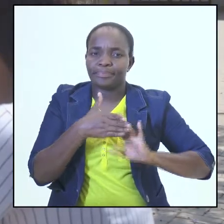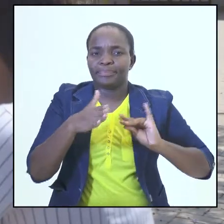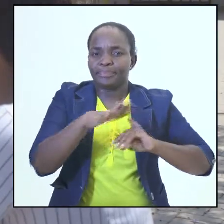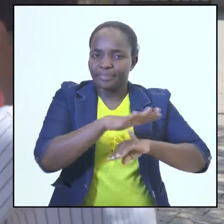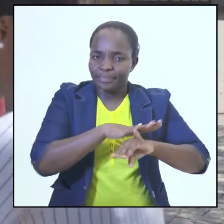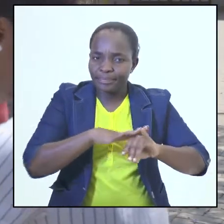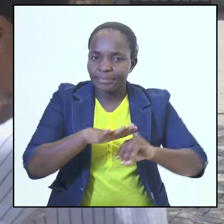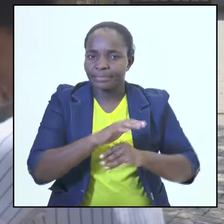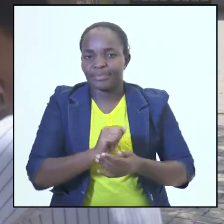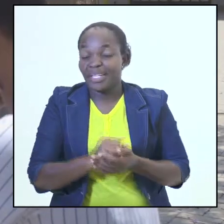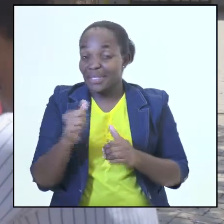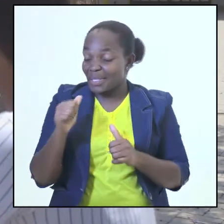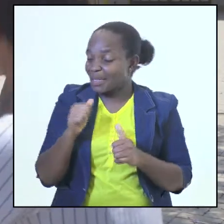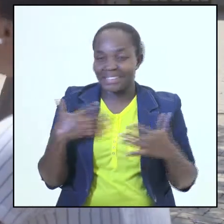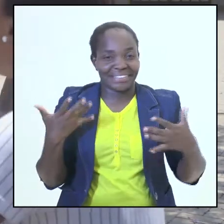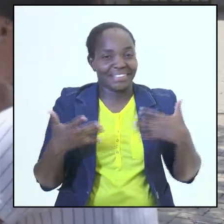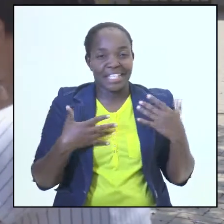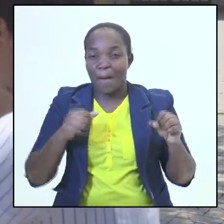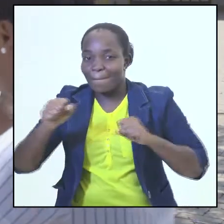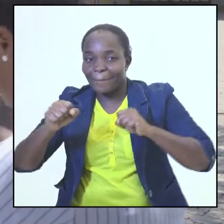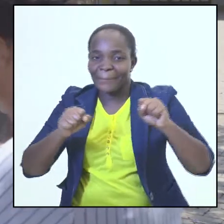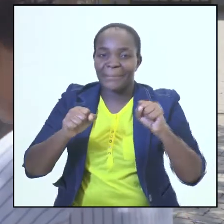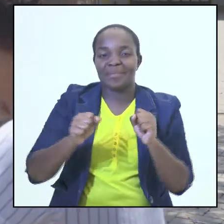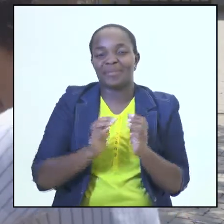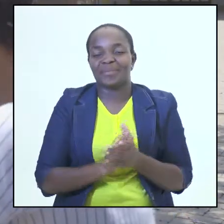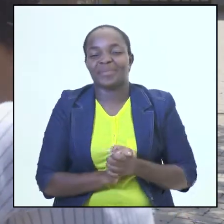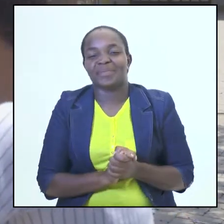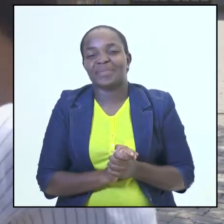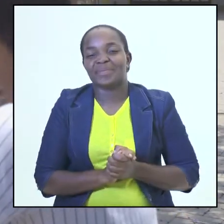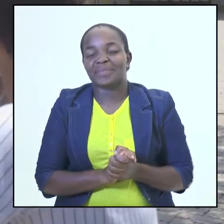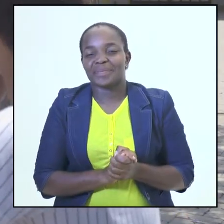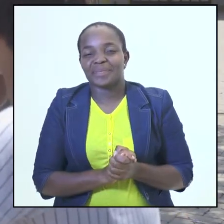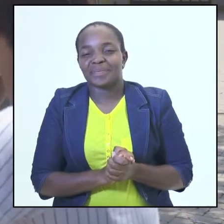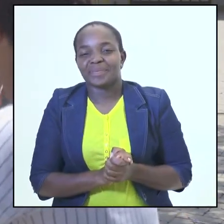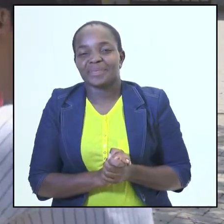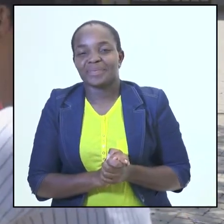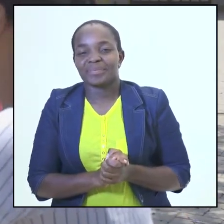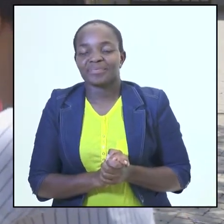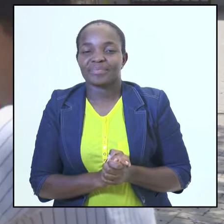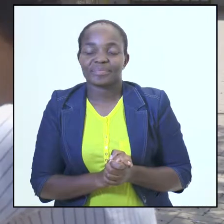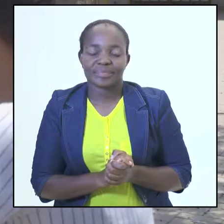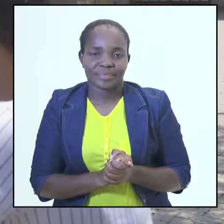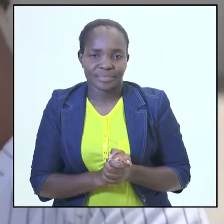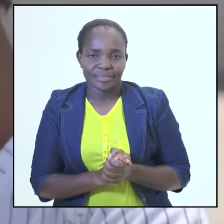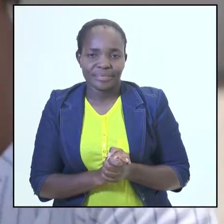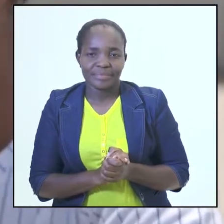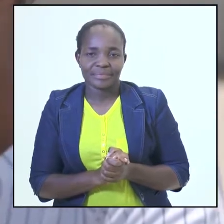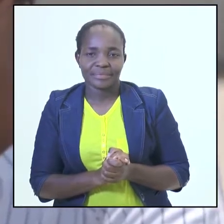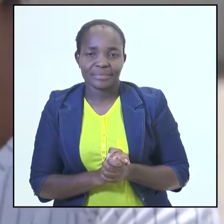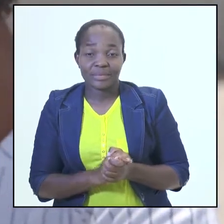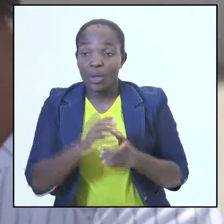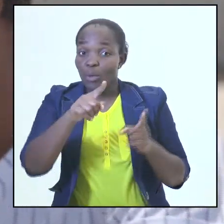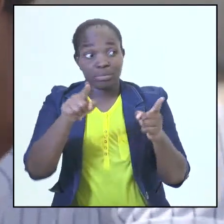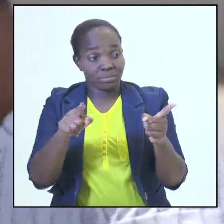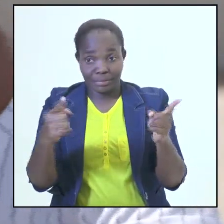fun. What was that? I mean, I enjoyed it. I did too. But hey